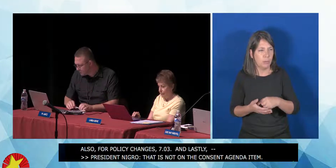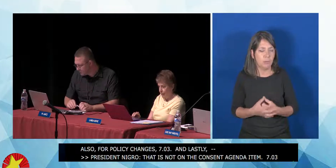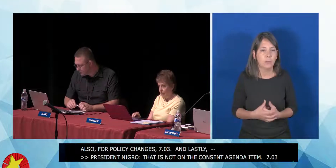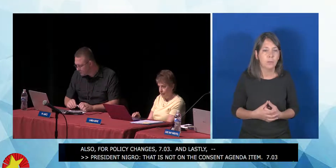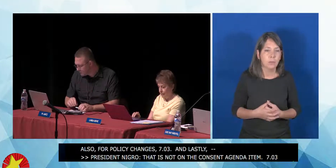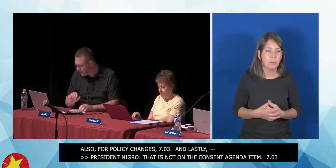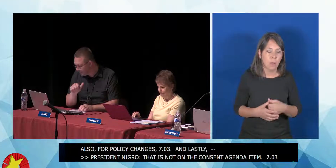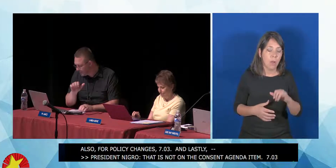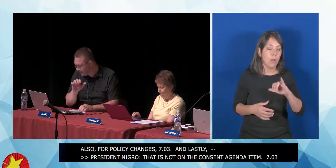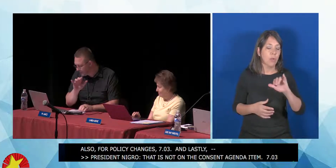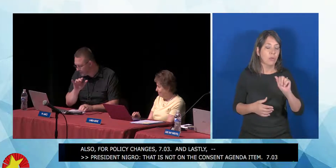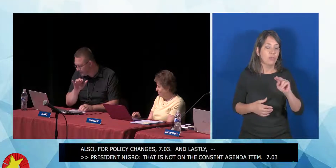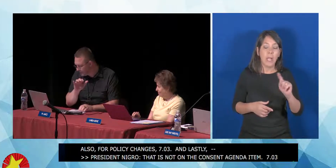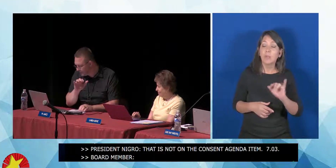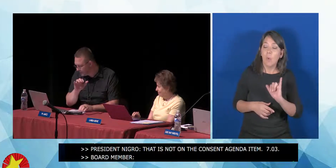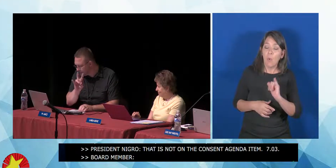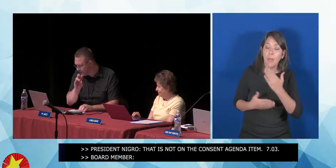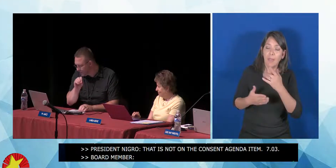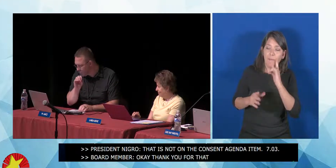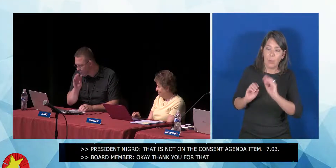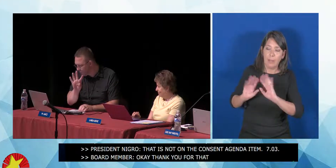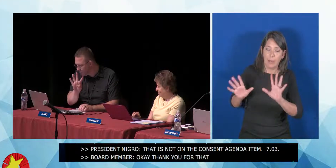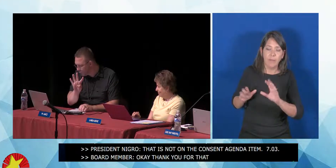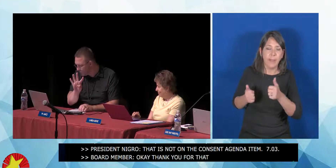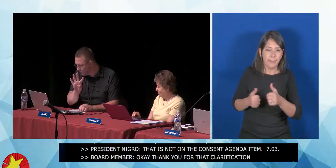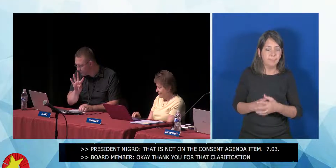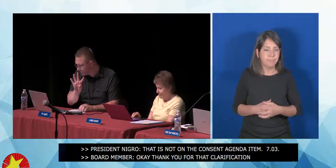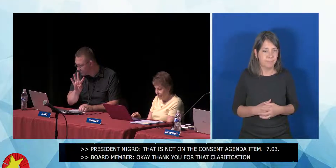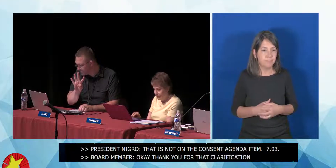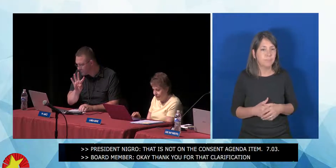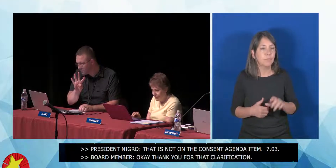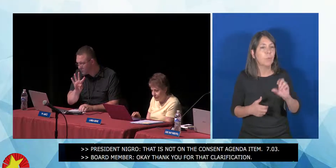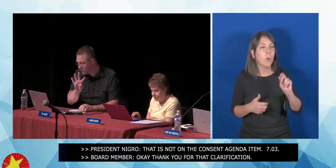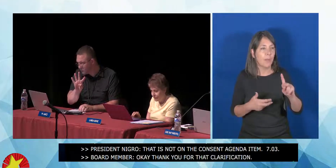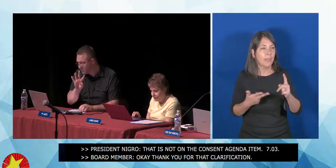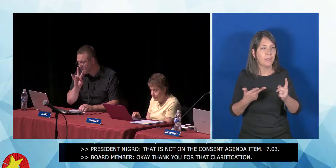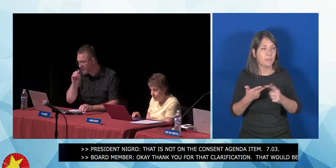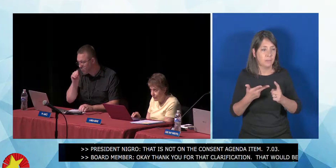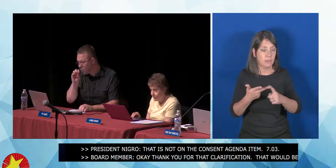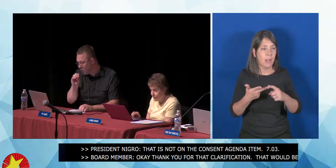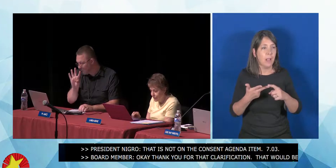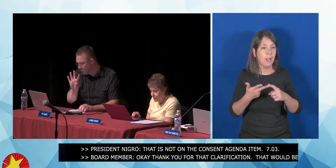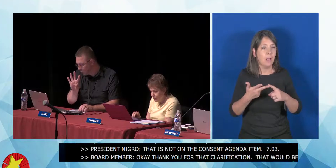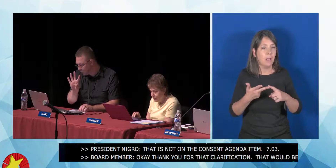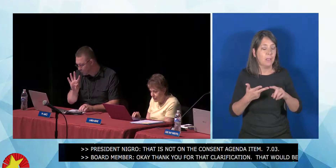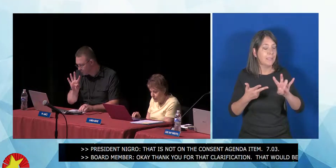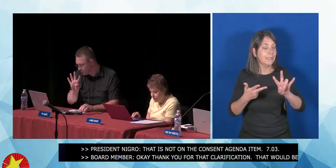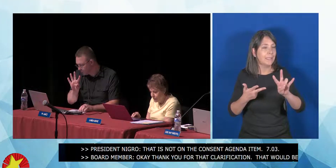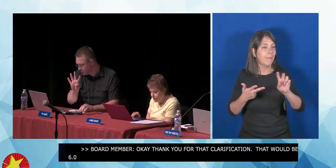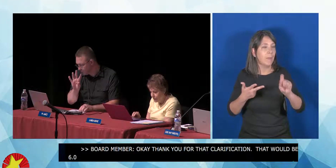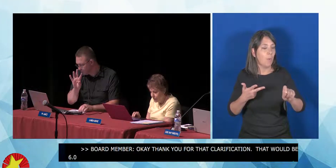Okay, thank you for that clarification. That would be 7.04.